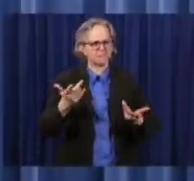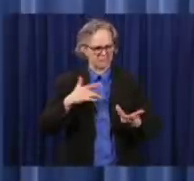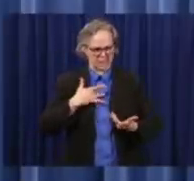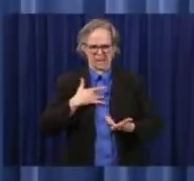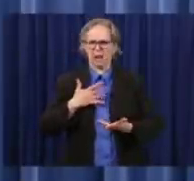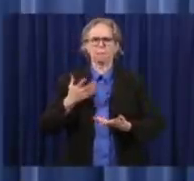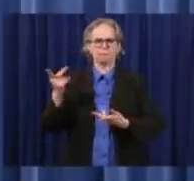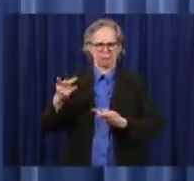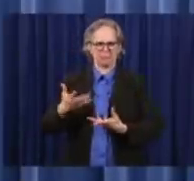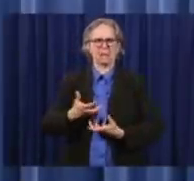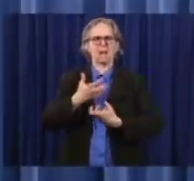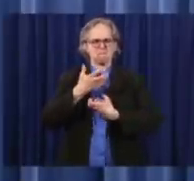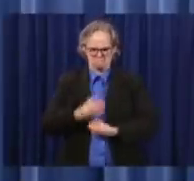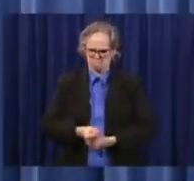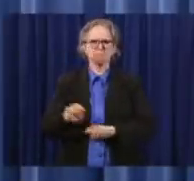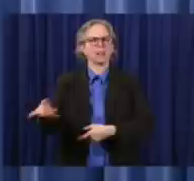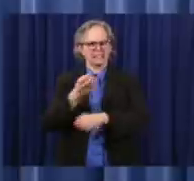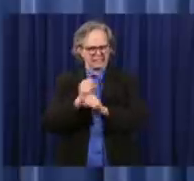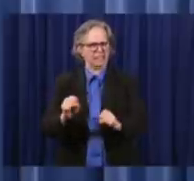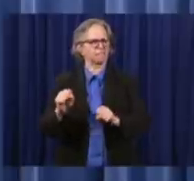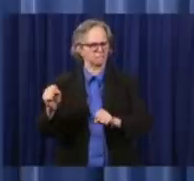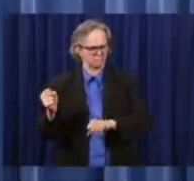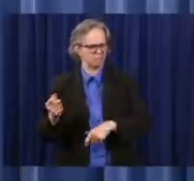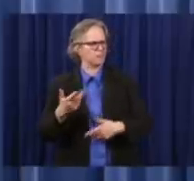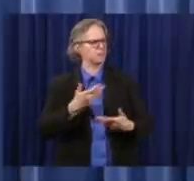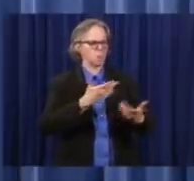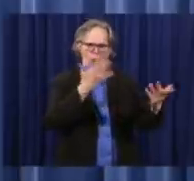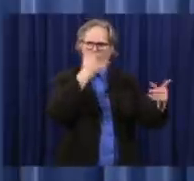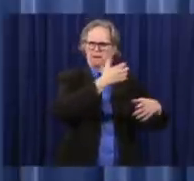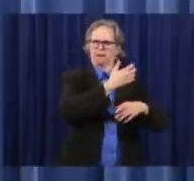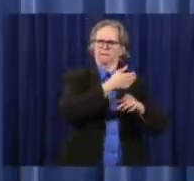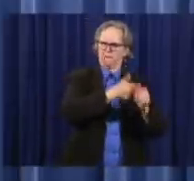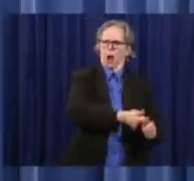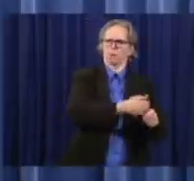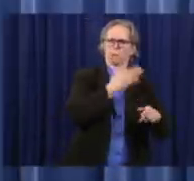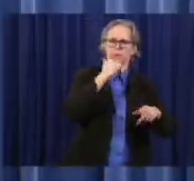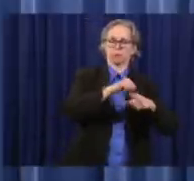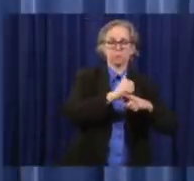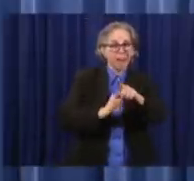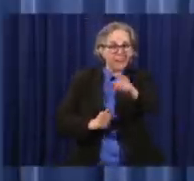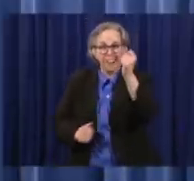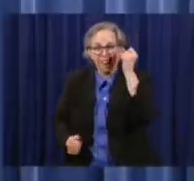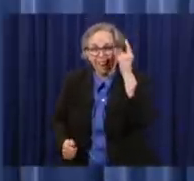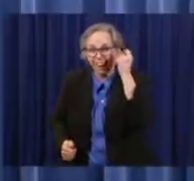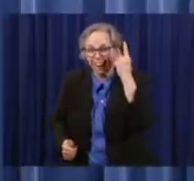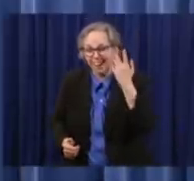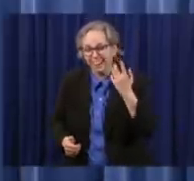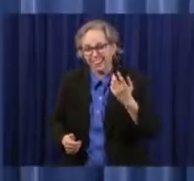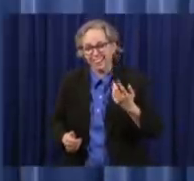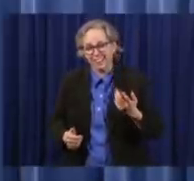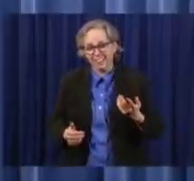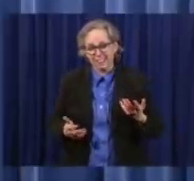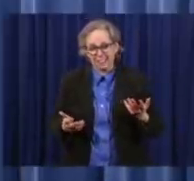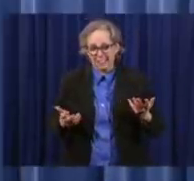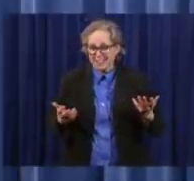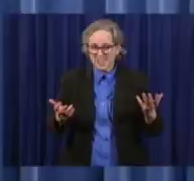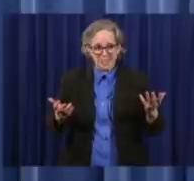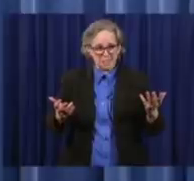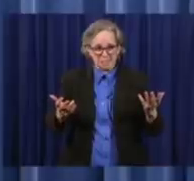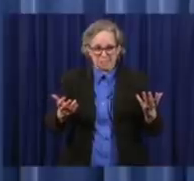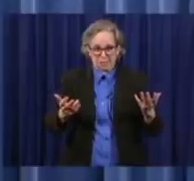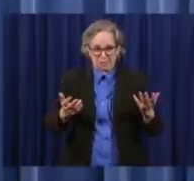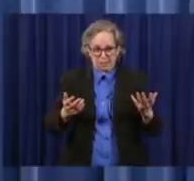is that's opening up, they're following the best practices. But at some point, these are very much individual